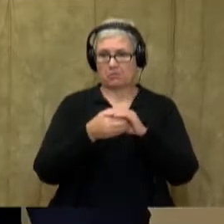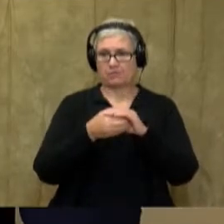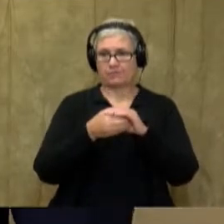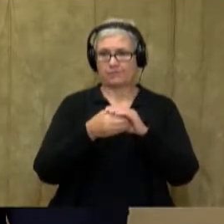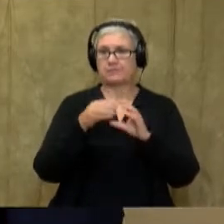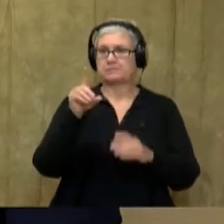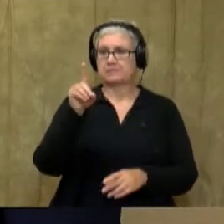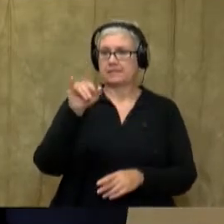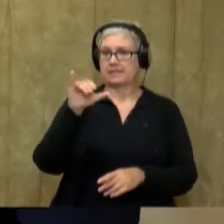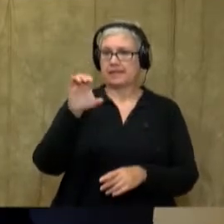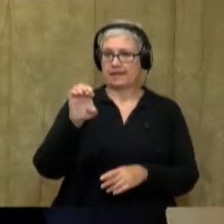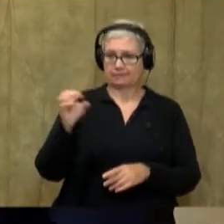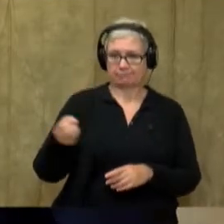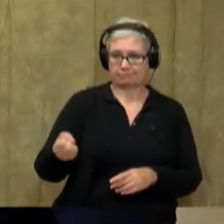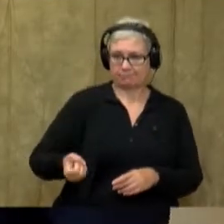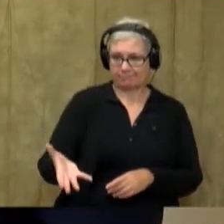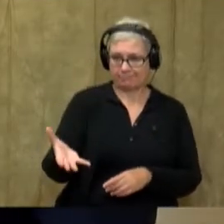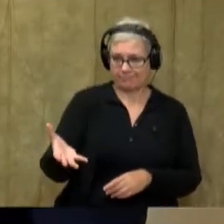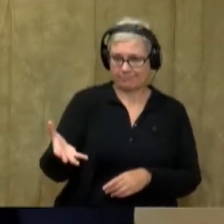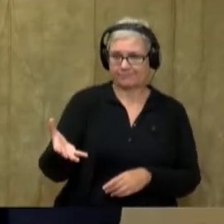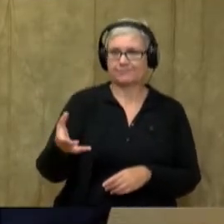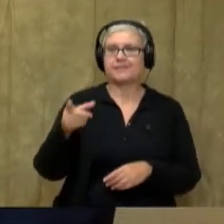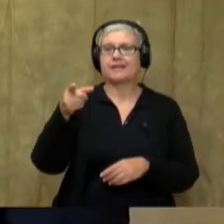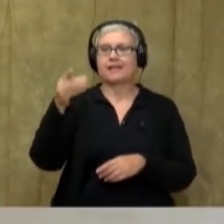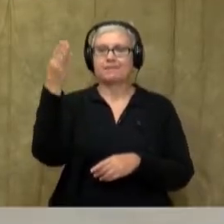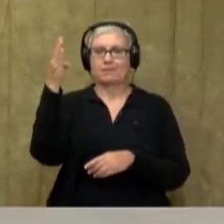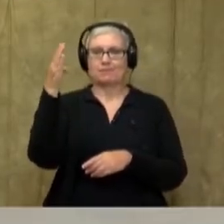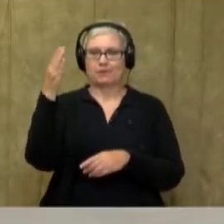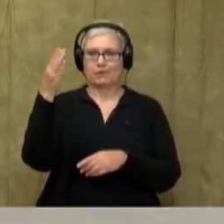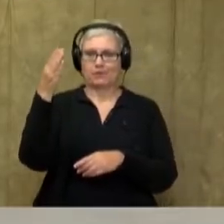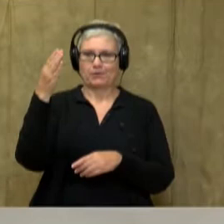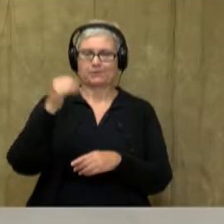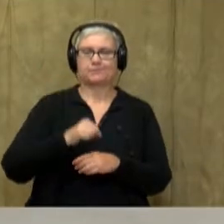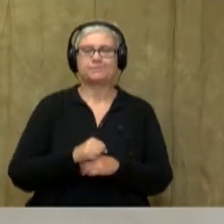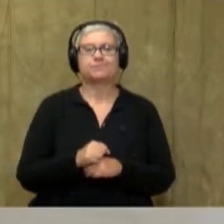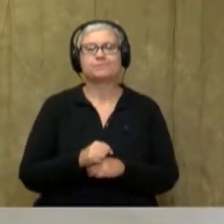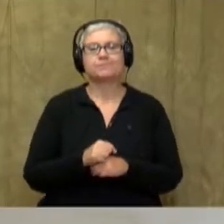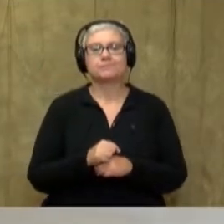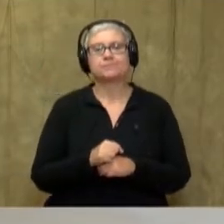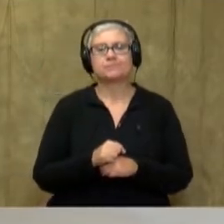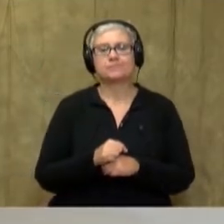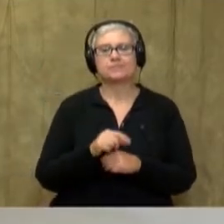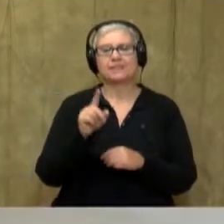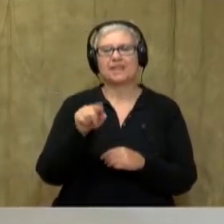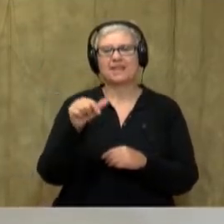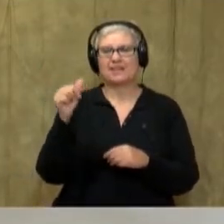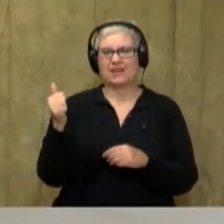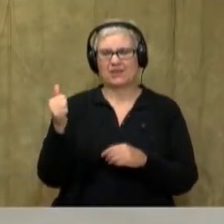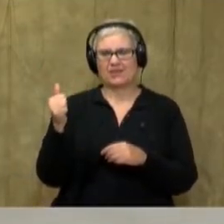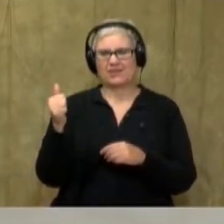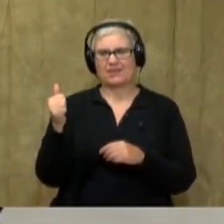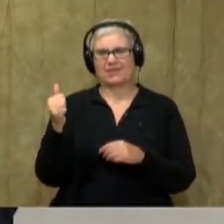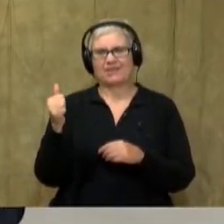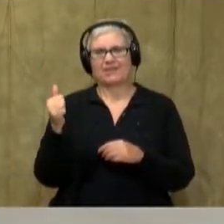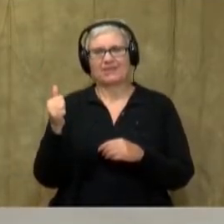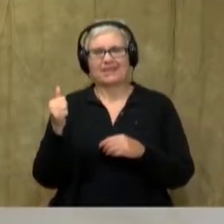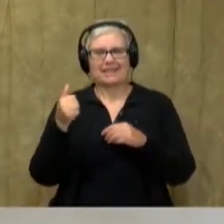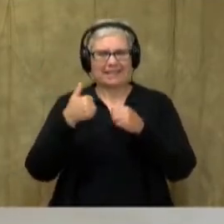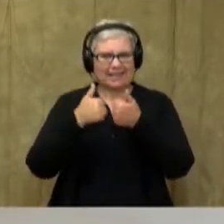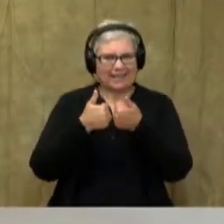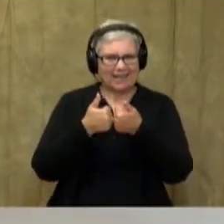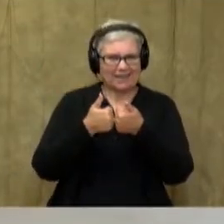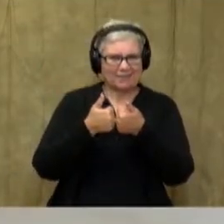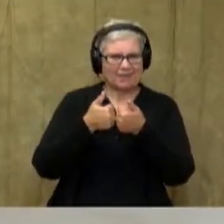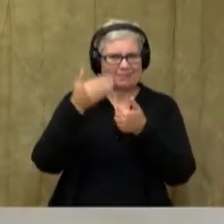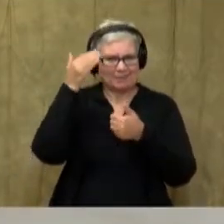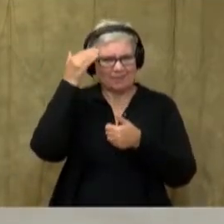games are dice. And I've got this blue styrofoam die that I'm showing you. And then I think something that we're all fairly